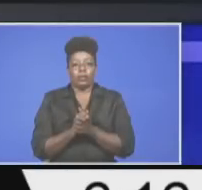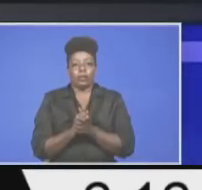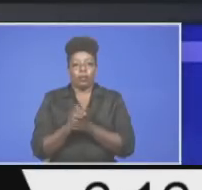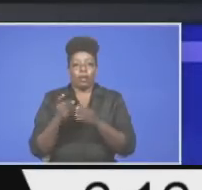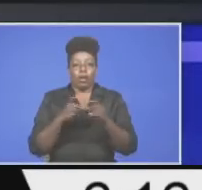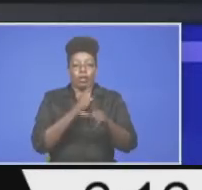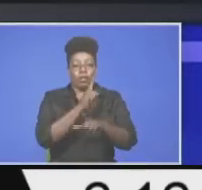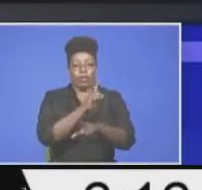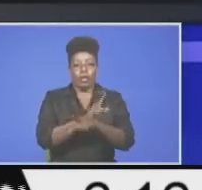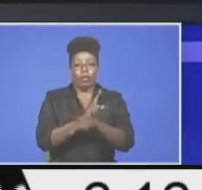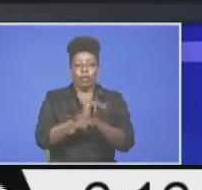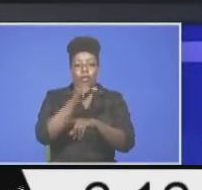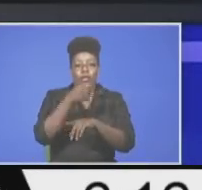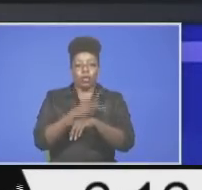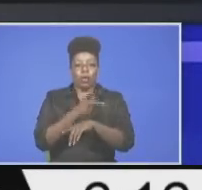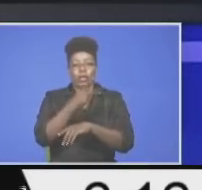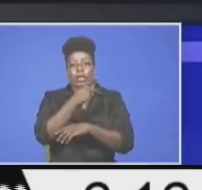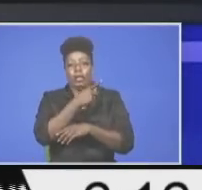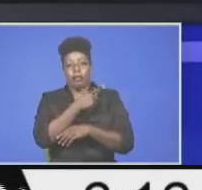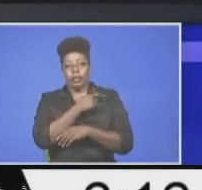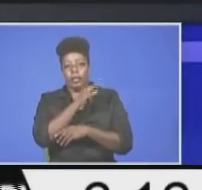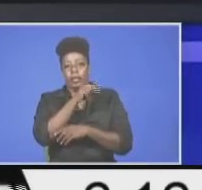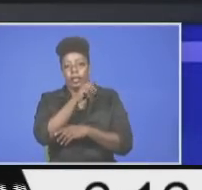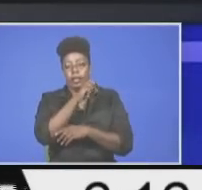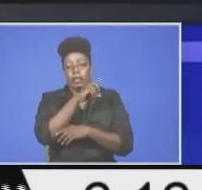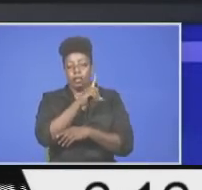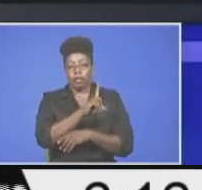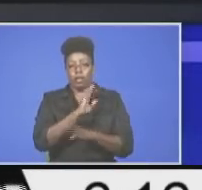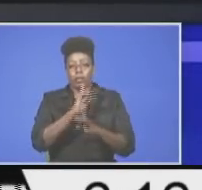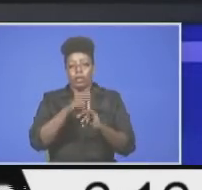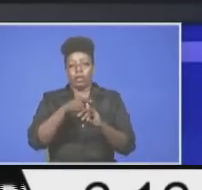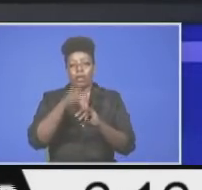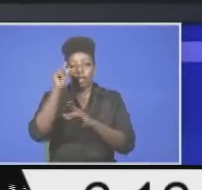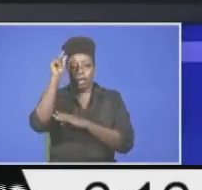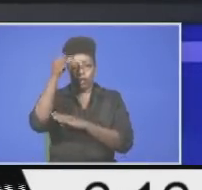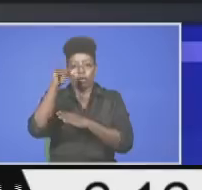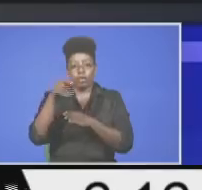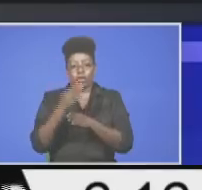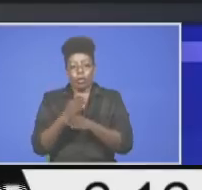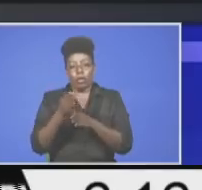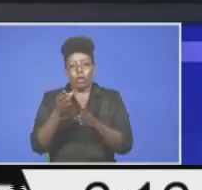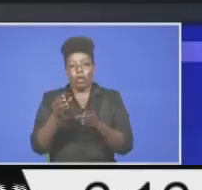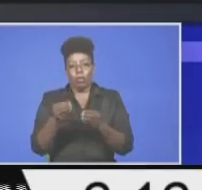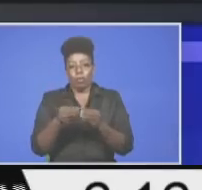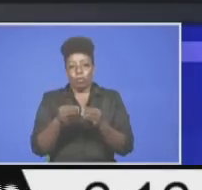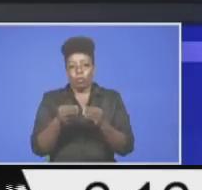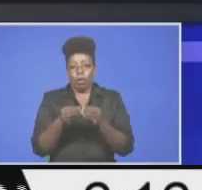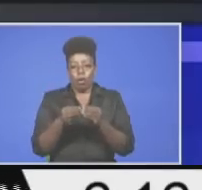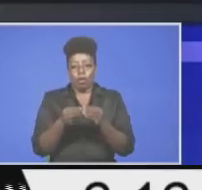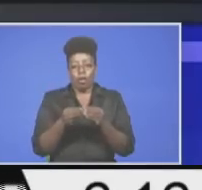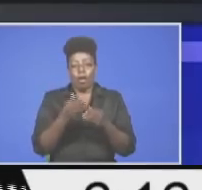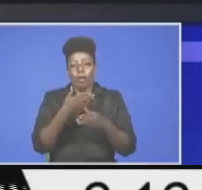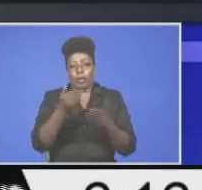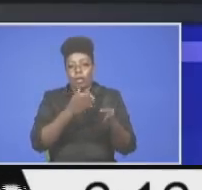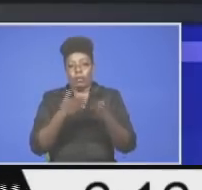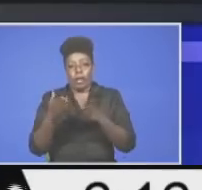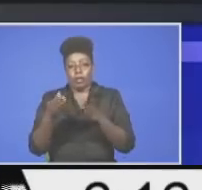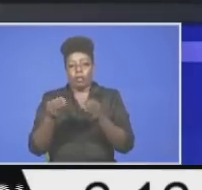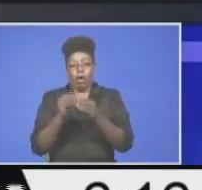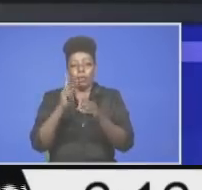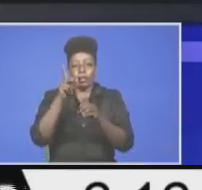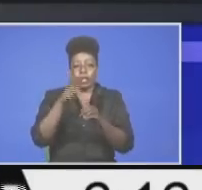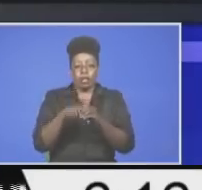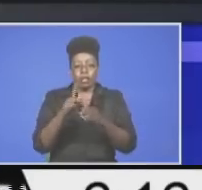Director of Labor John Pinder addressing the government's jobs program. He wants to effect a more comprehensive plan to ensure that participants of